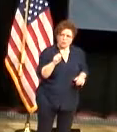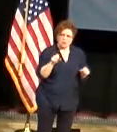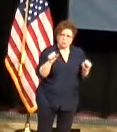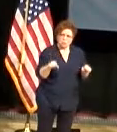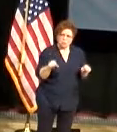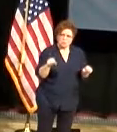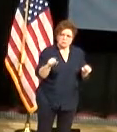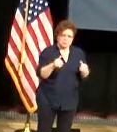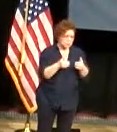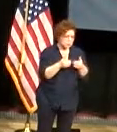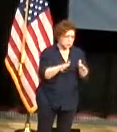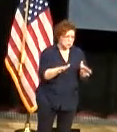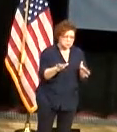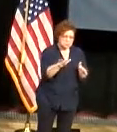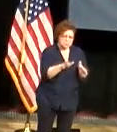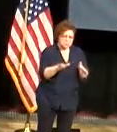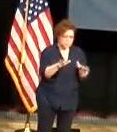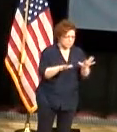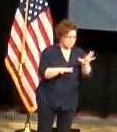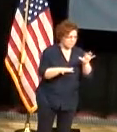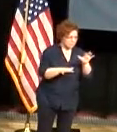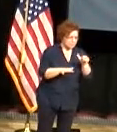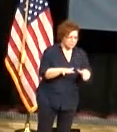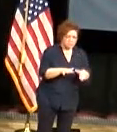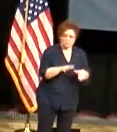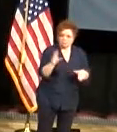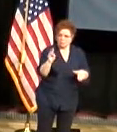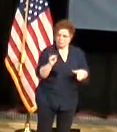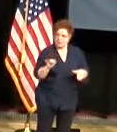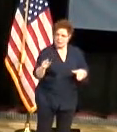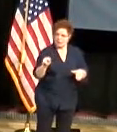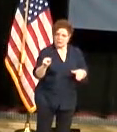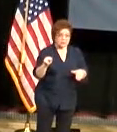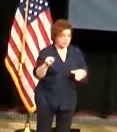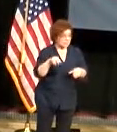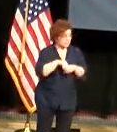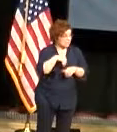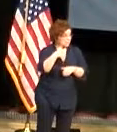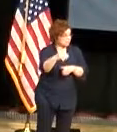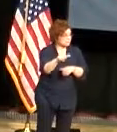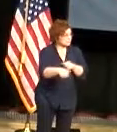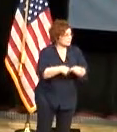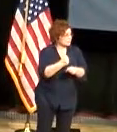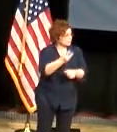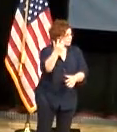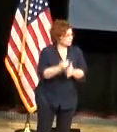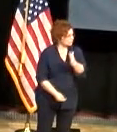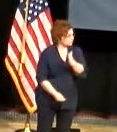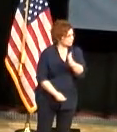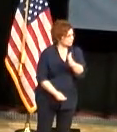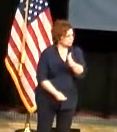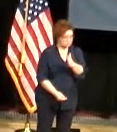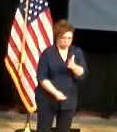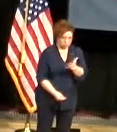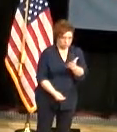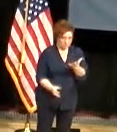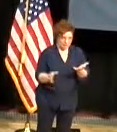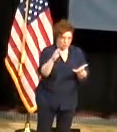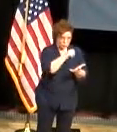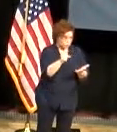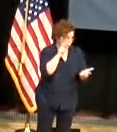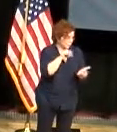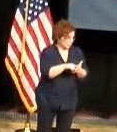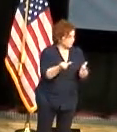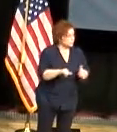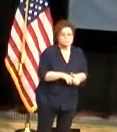possibly going to lose somewhere between 500,000 and a million species in the next 10 years. I assume that you heard that